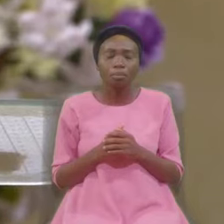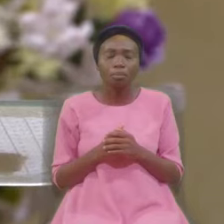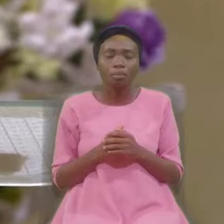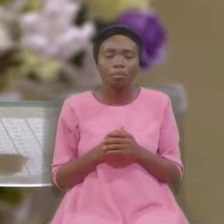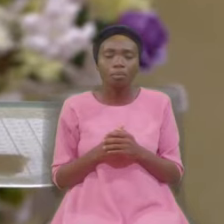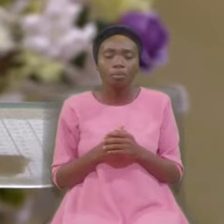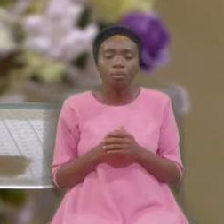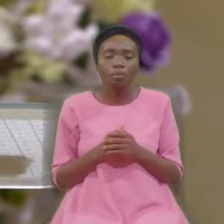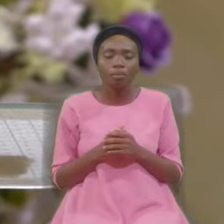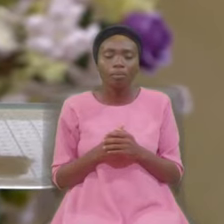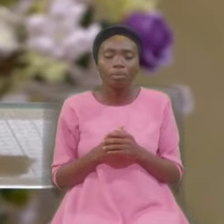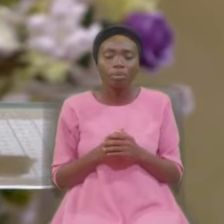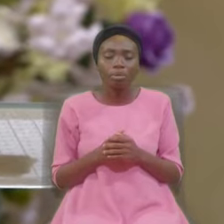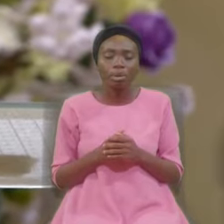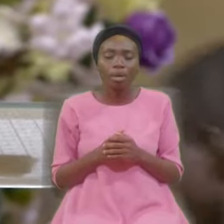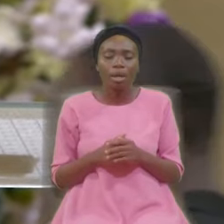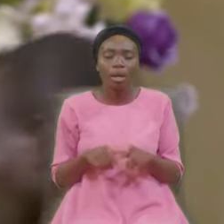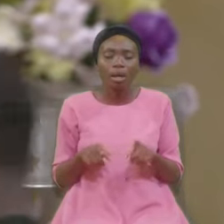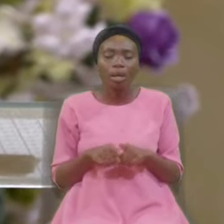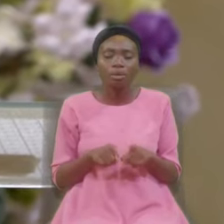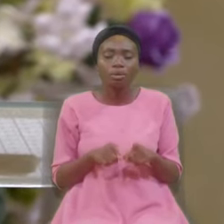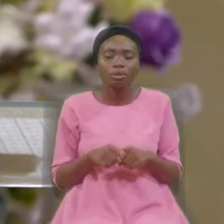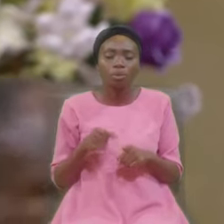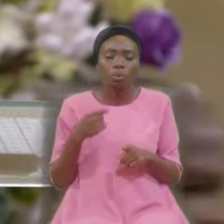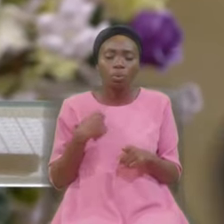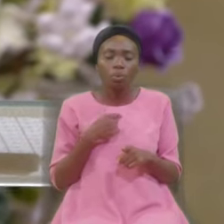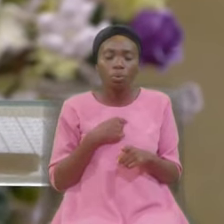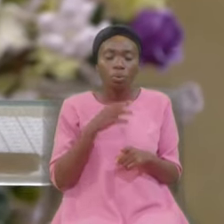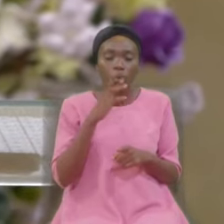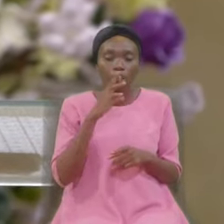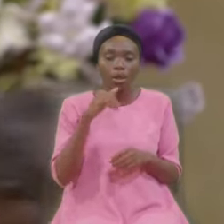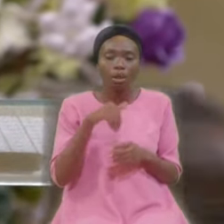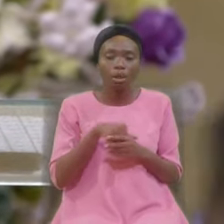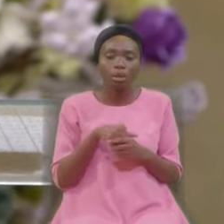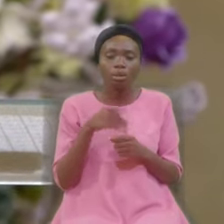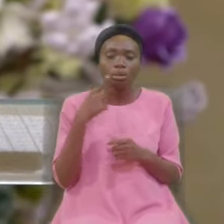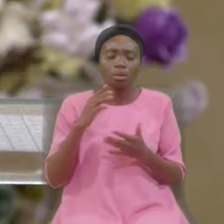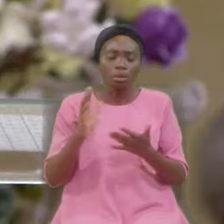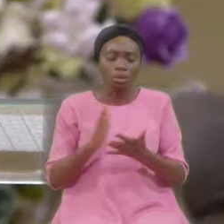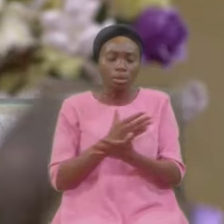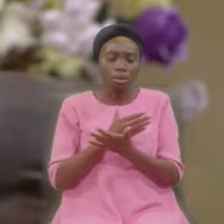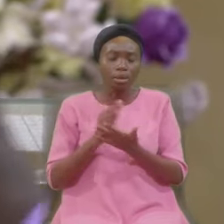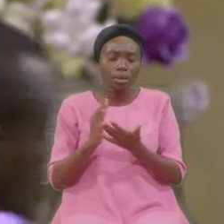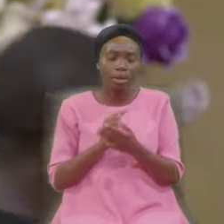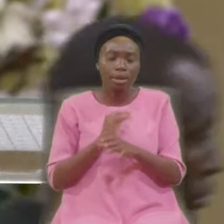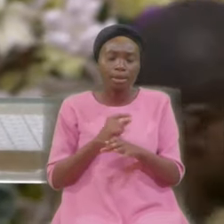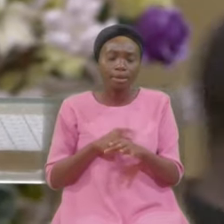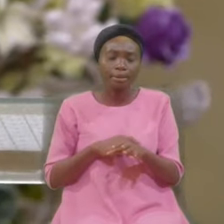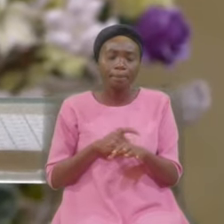yokes, even as we are in the singing time,